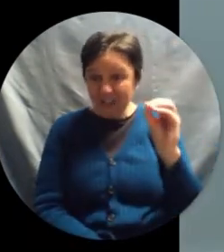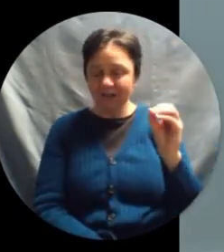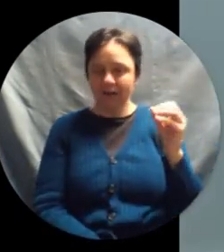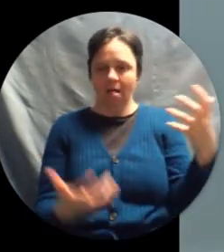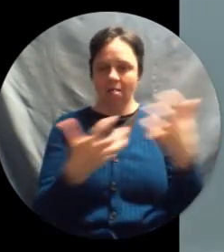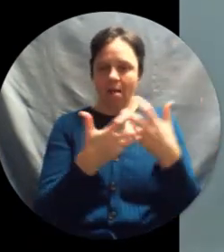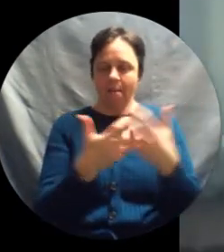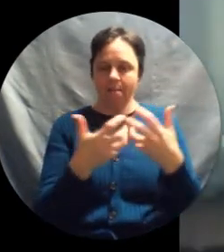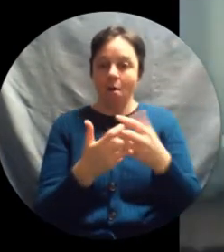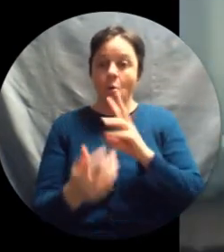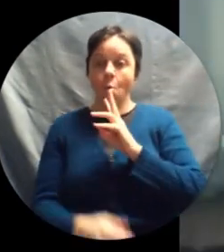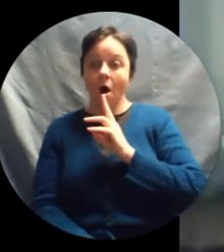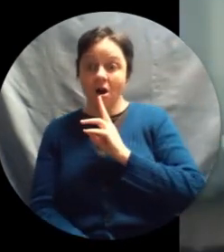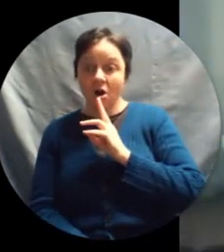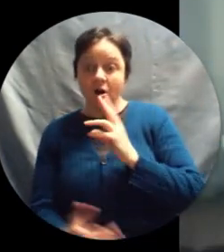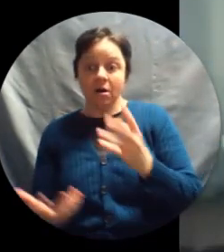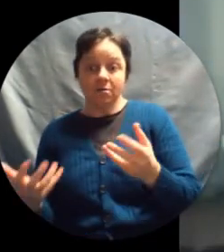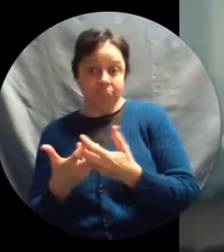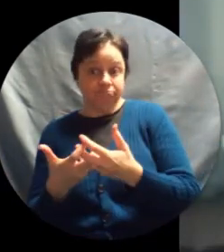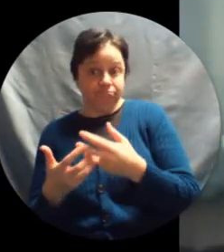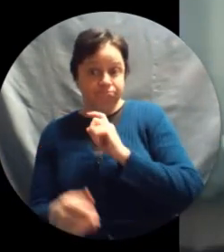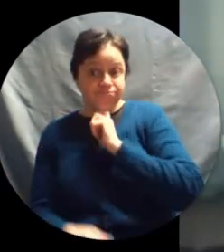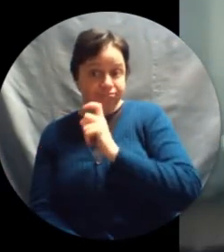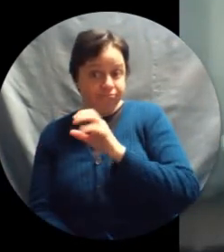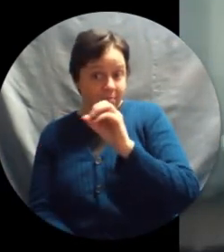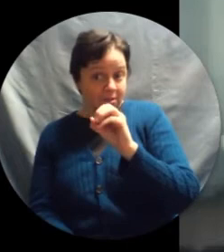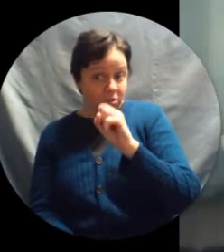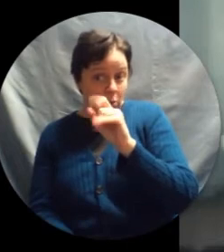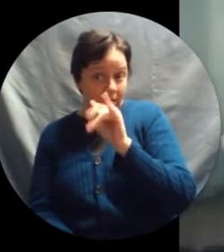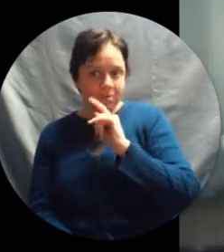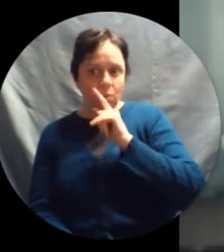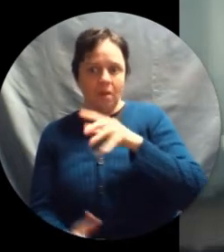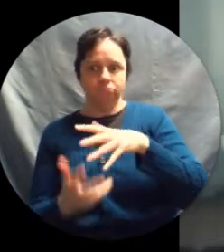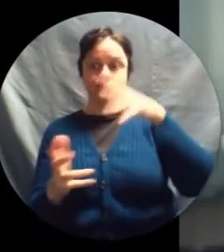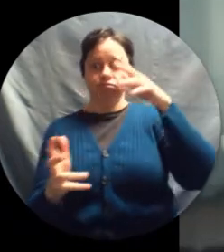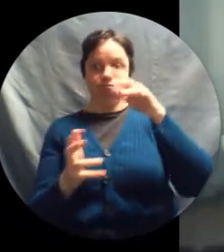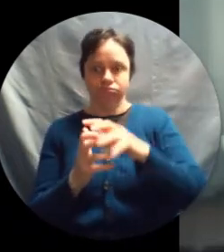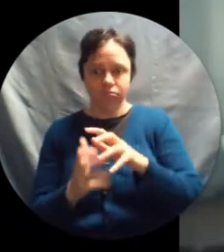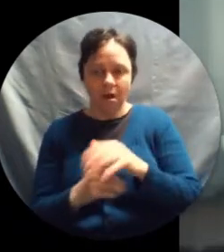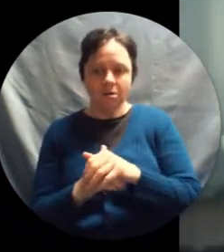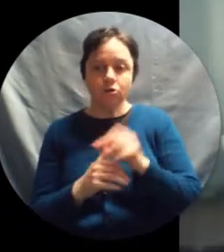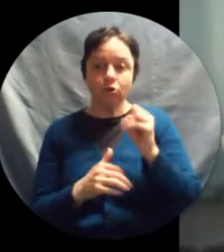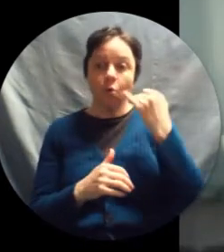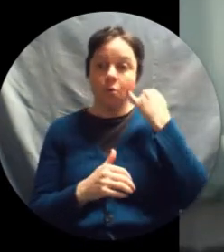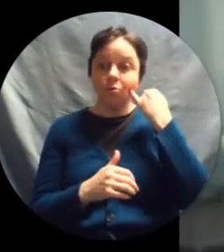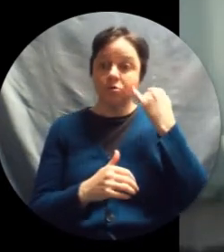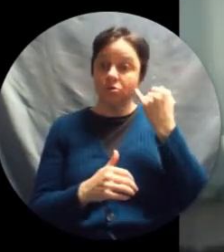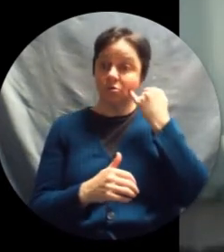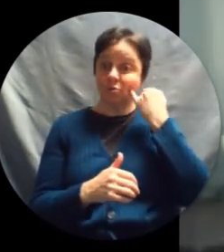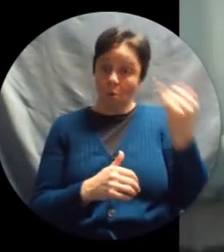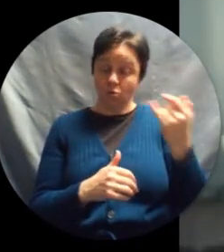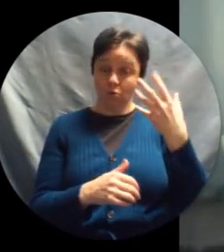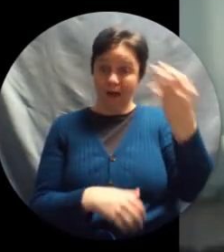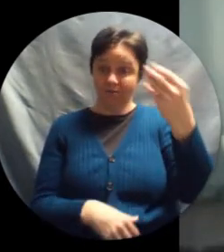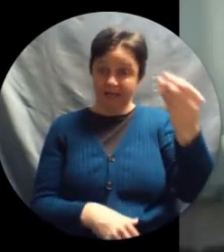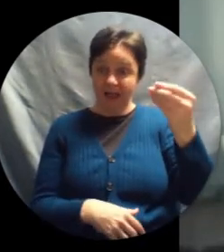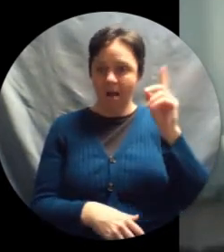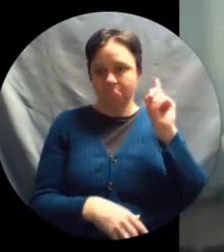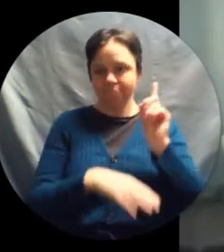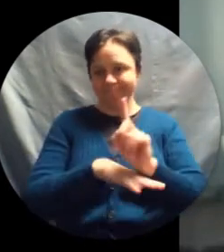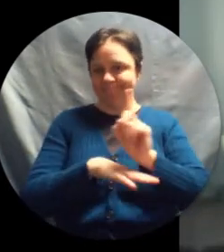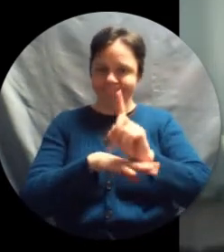very violent. So, you don't, if you were to go out into the, world and let's let's say you just started digging a hole and you said, I'm going to dig up some